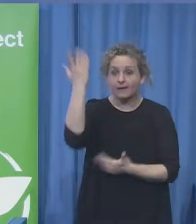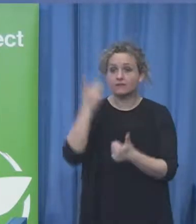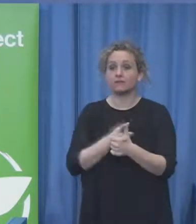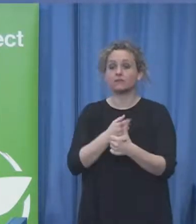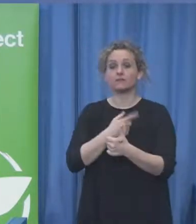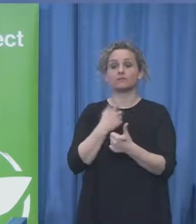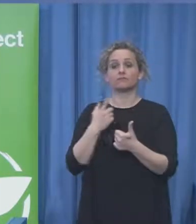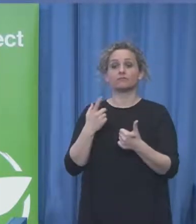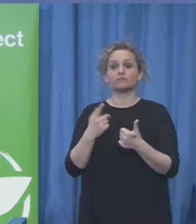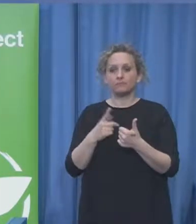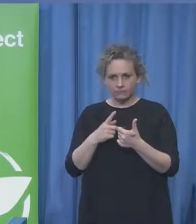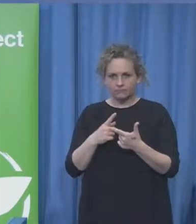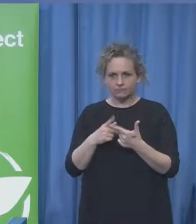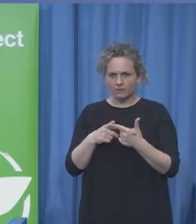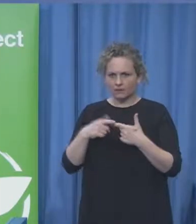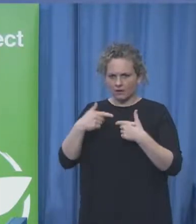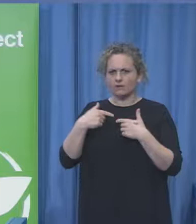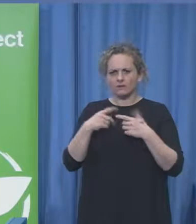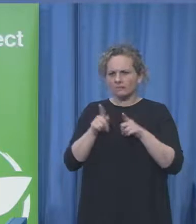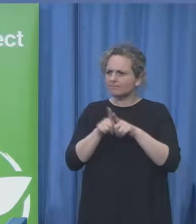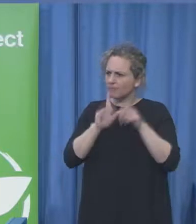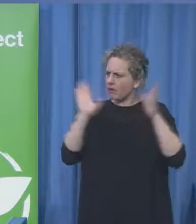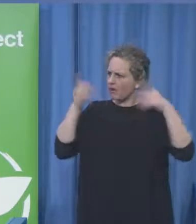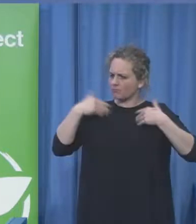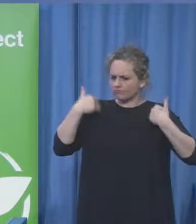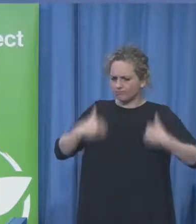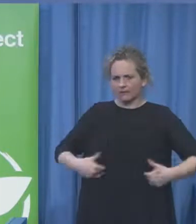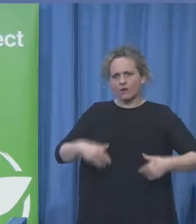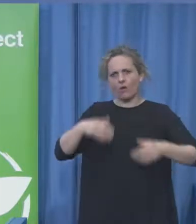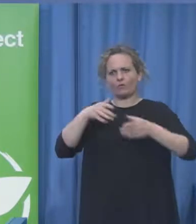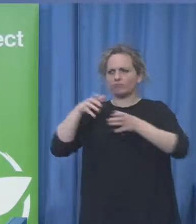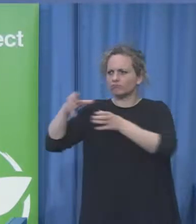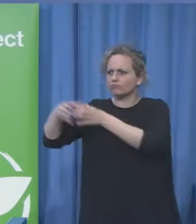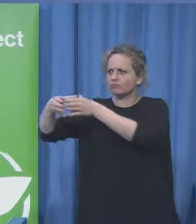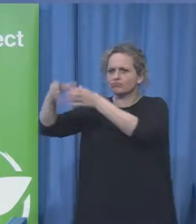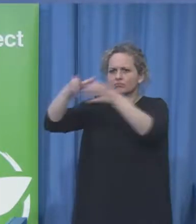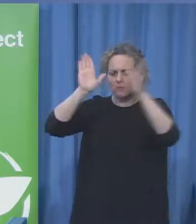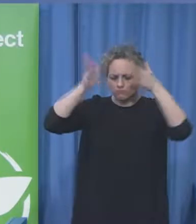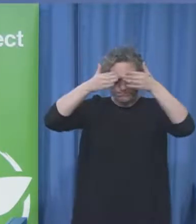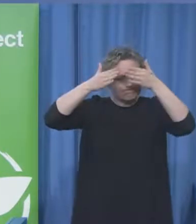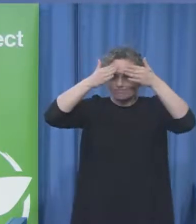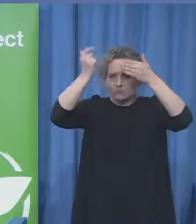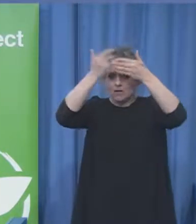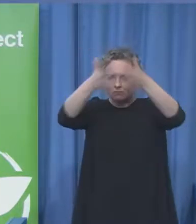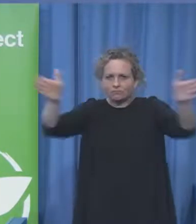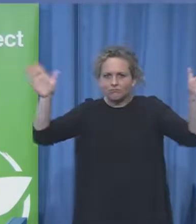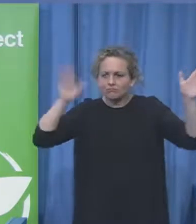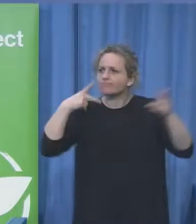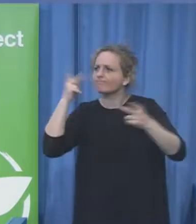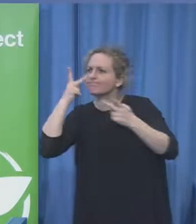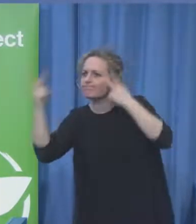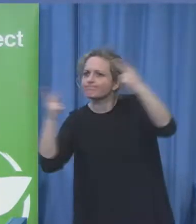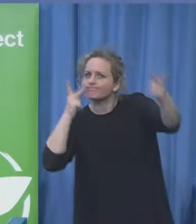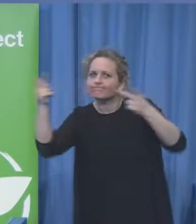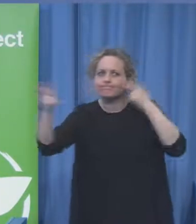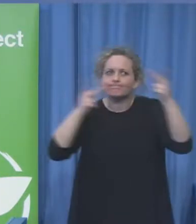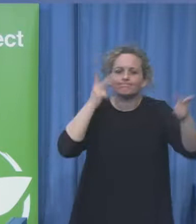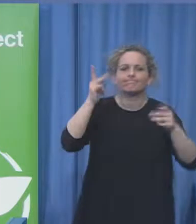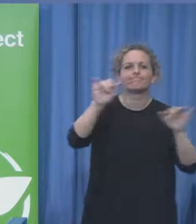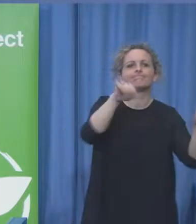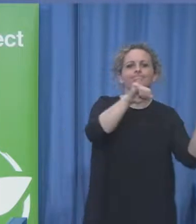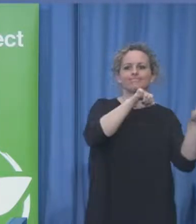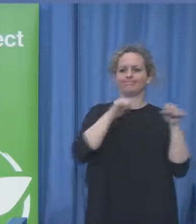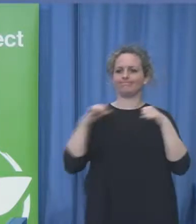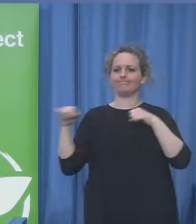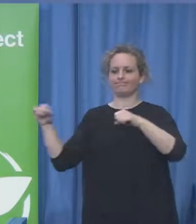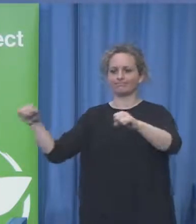and their enforcement. Third point is accessibility and removal of barriers to level our playground to